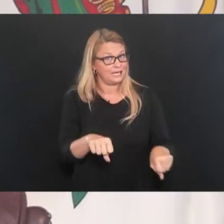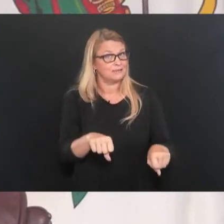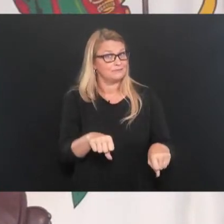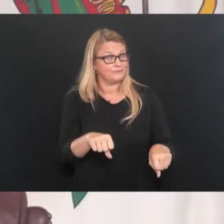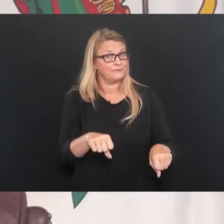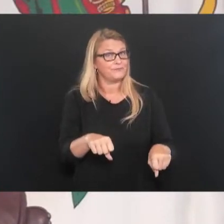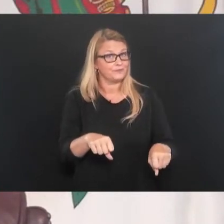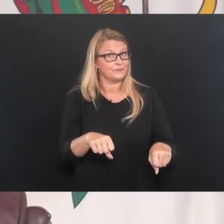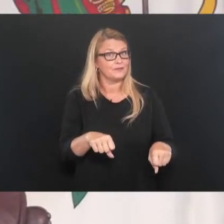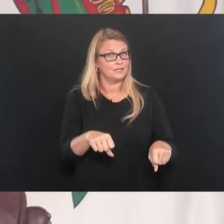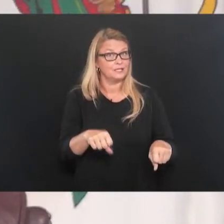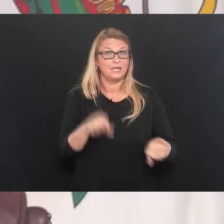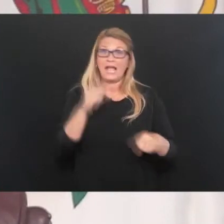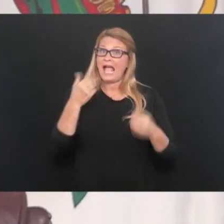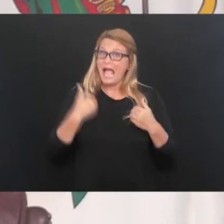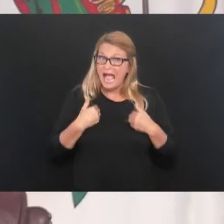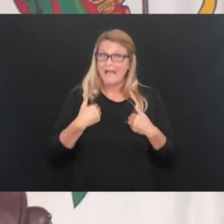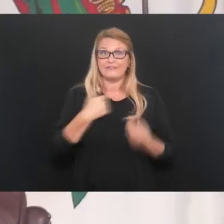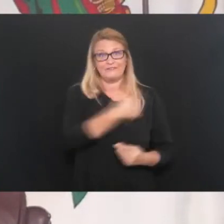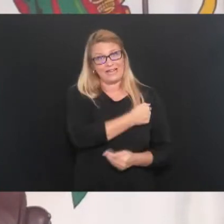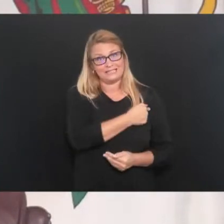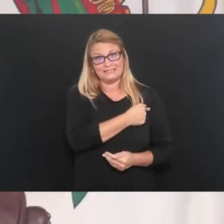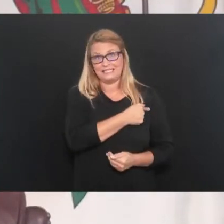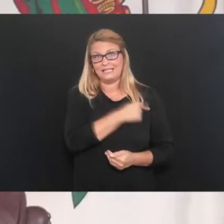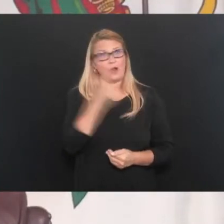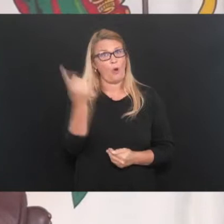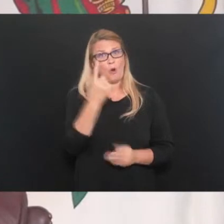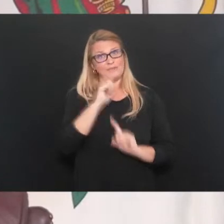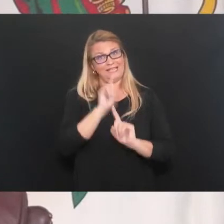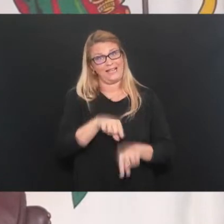ticket is without question the vaccines.